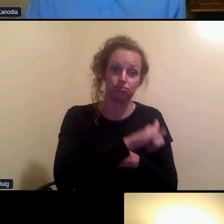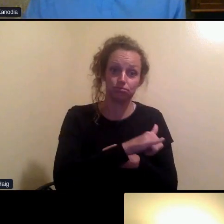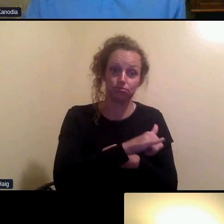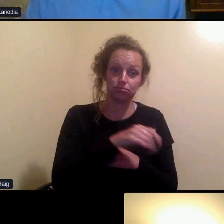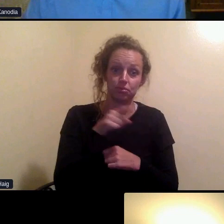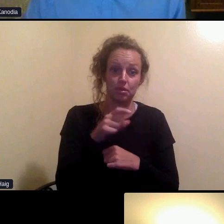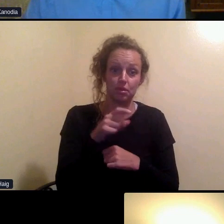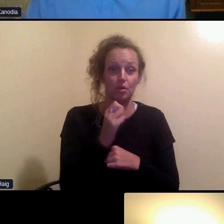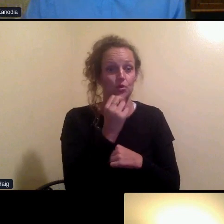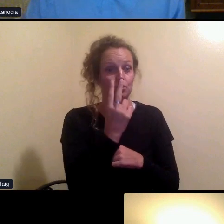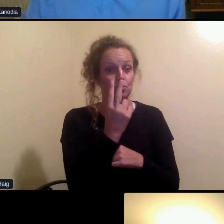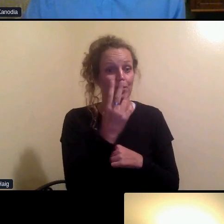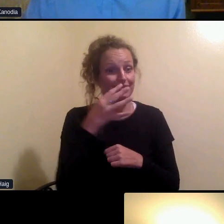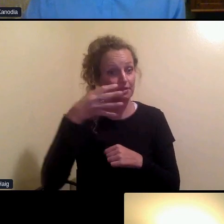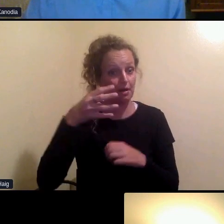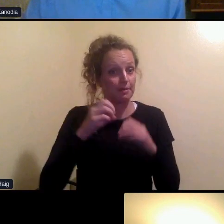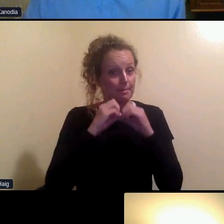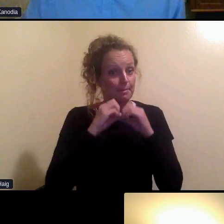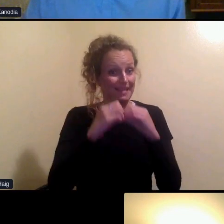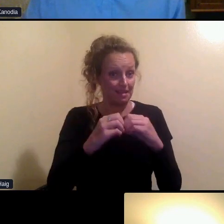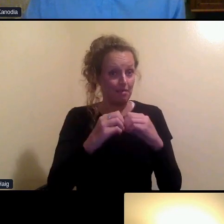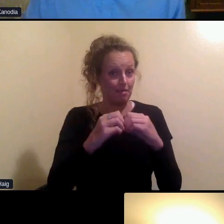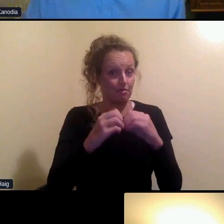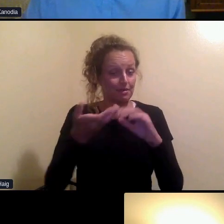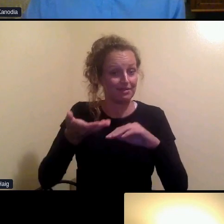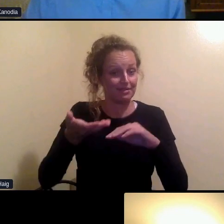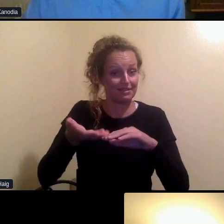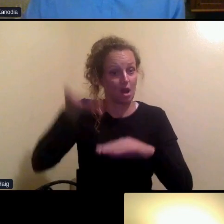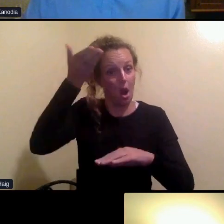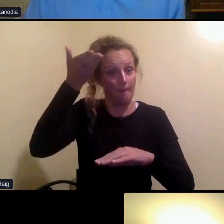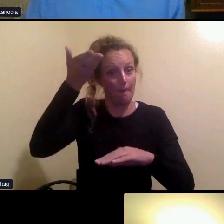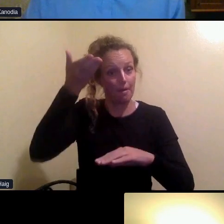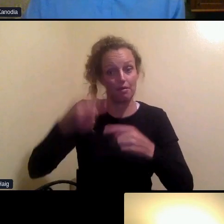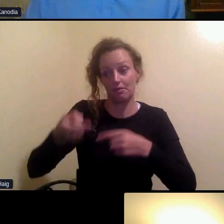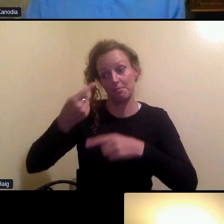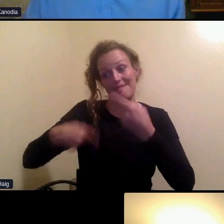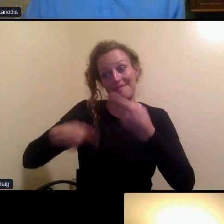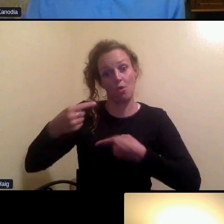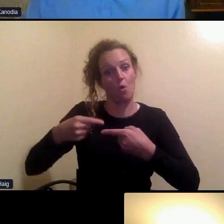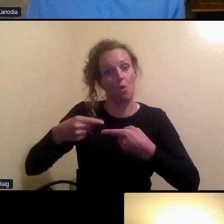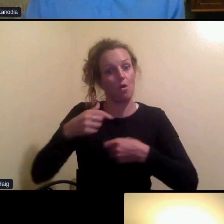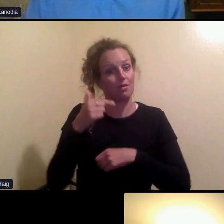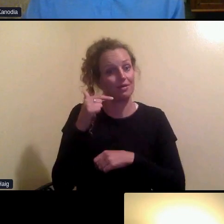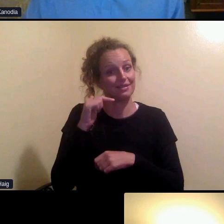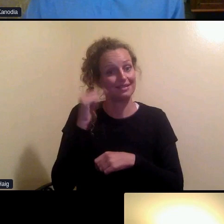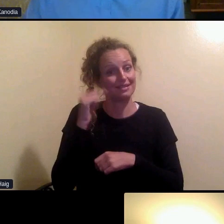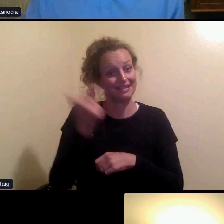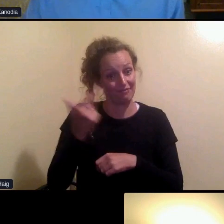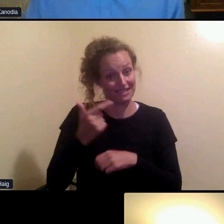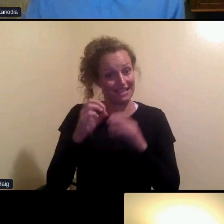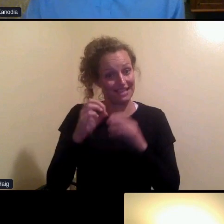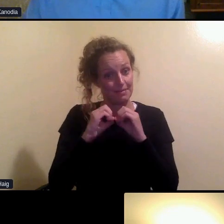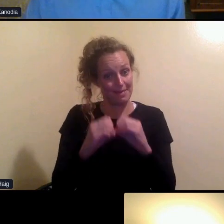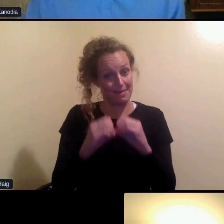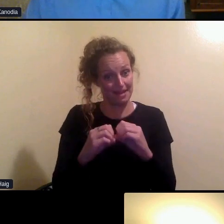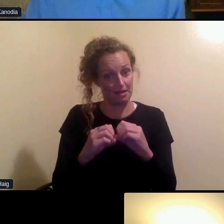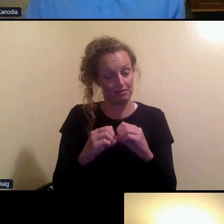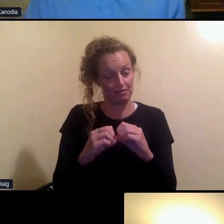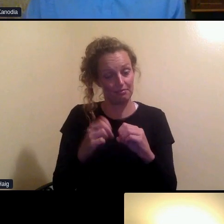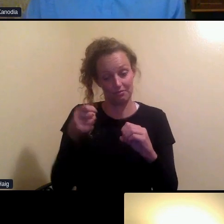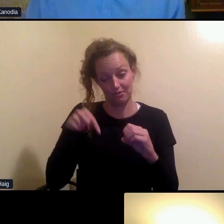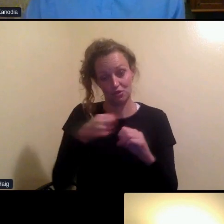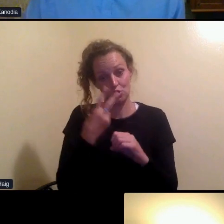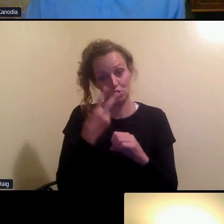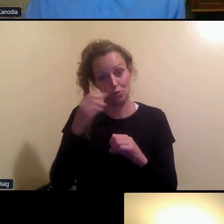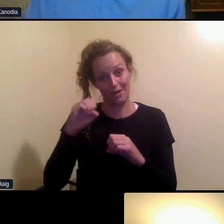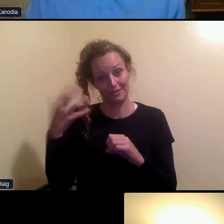billion is up from like 17 billion. So that is from 2015 to 2020. And